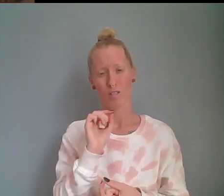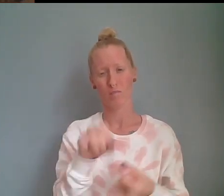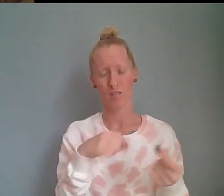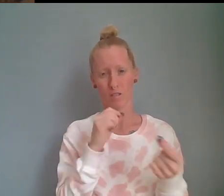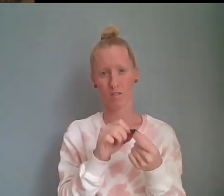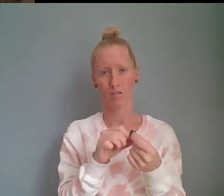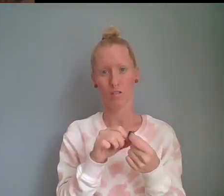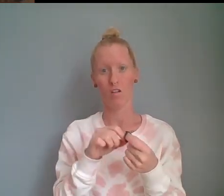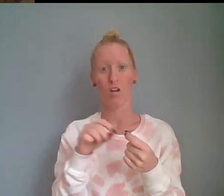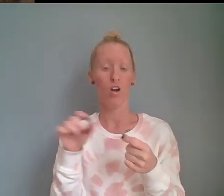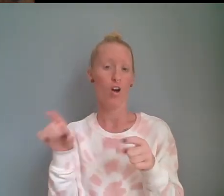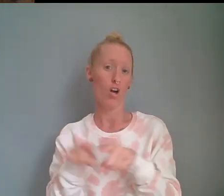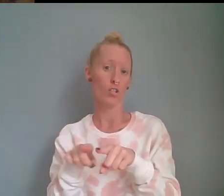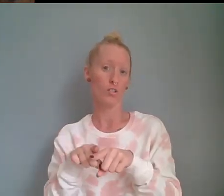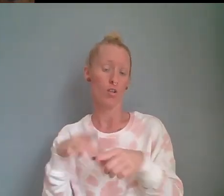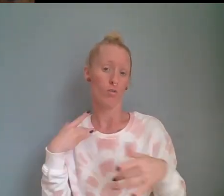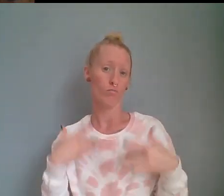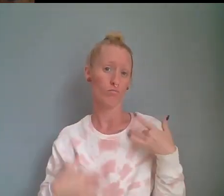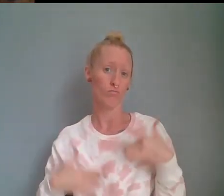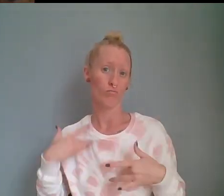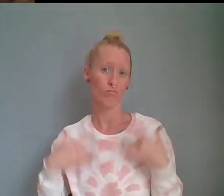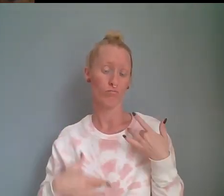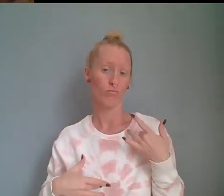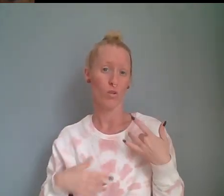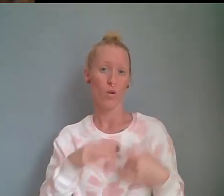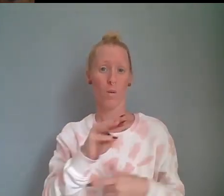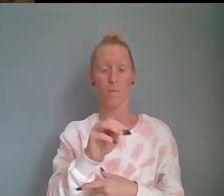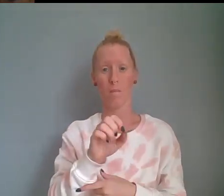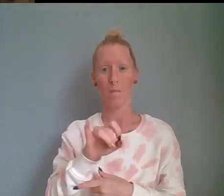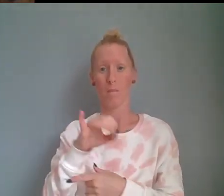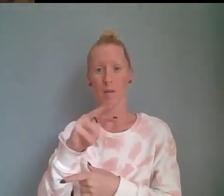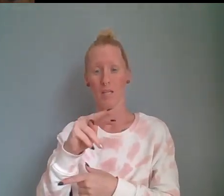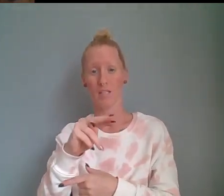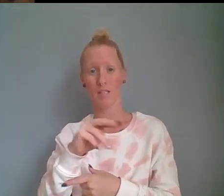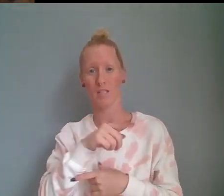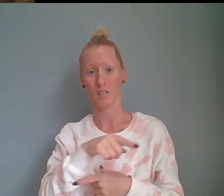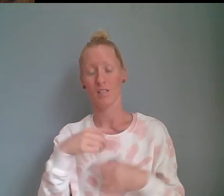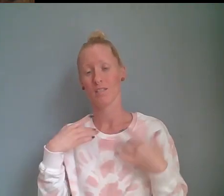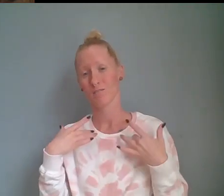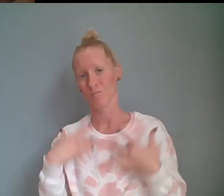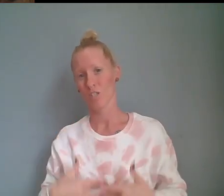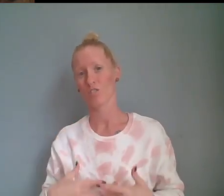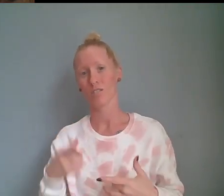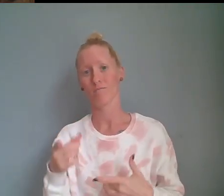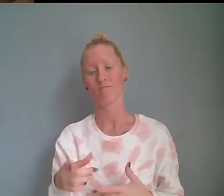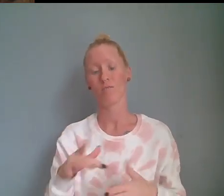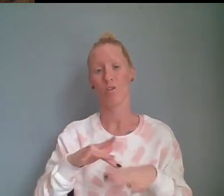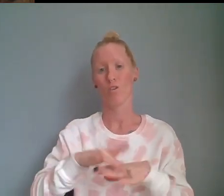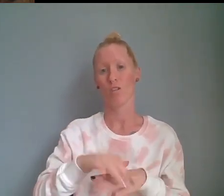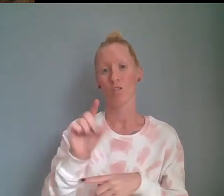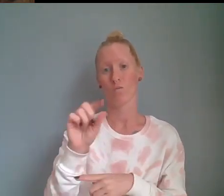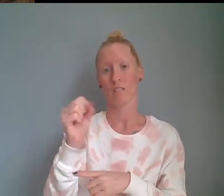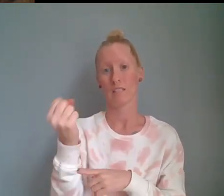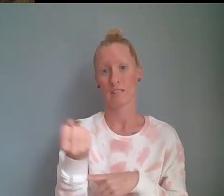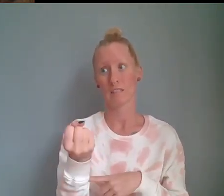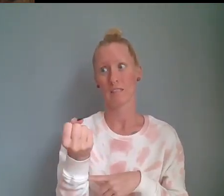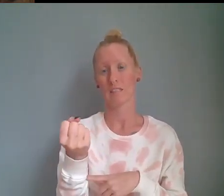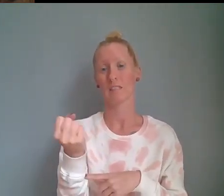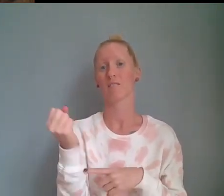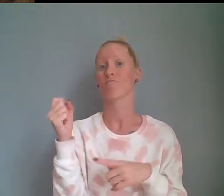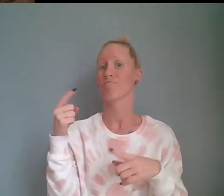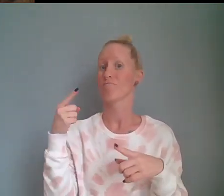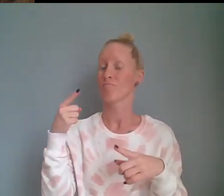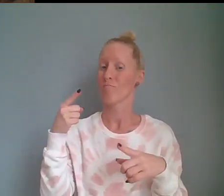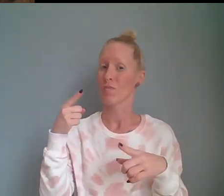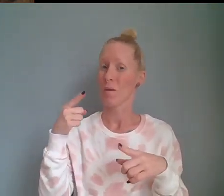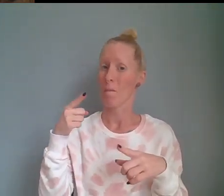for bipolar disorder or manic depression, the late adolescent, early 20s are the peak onset